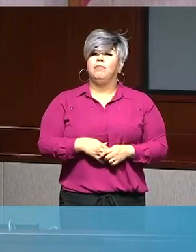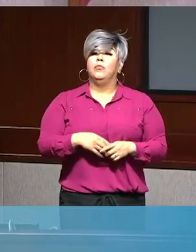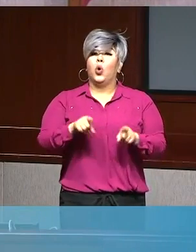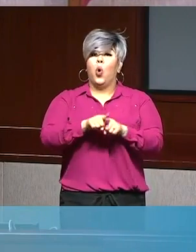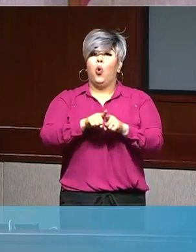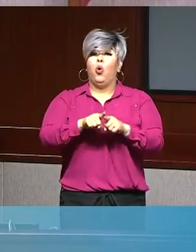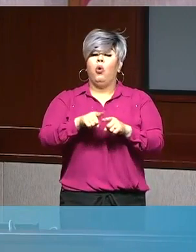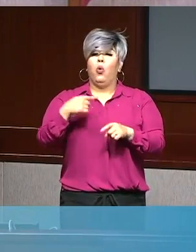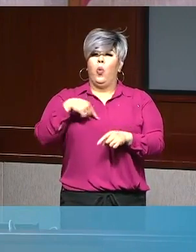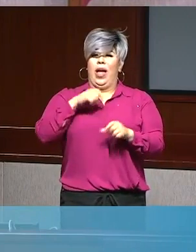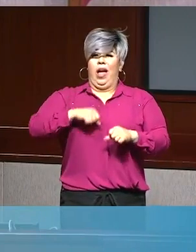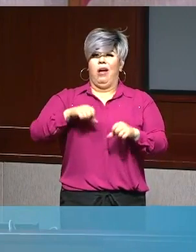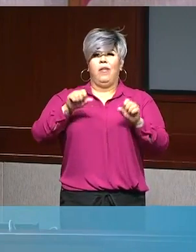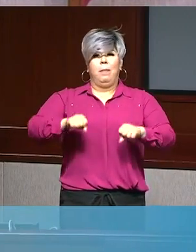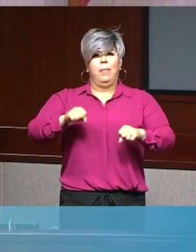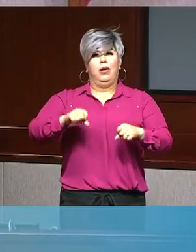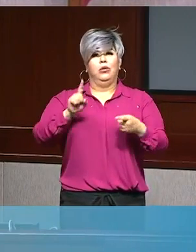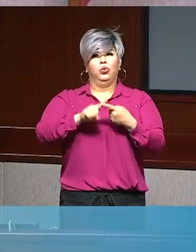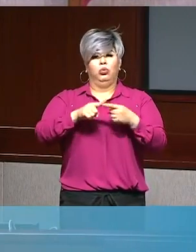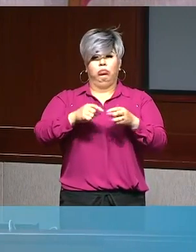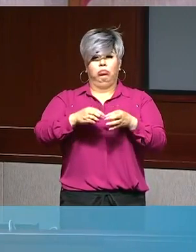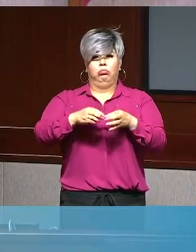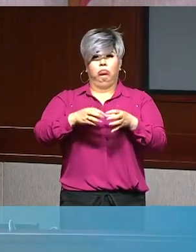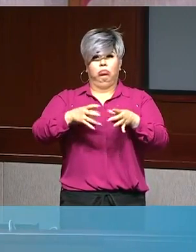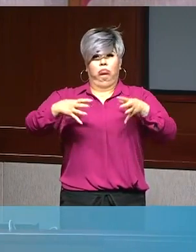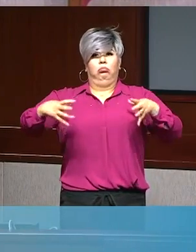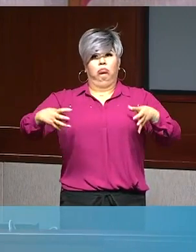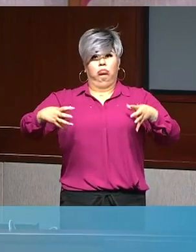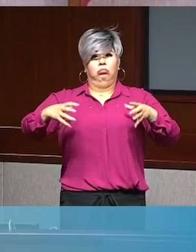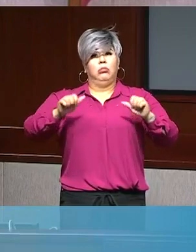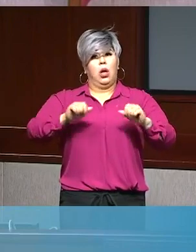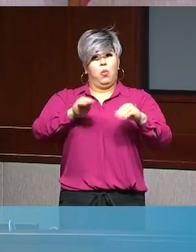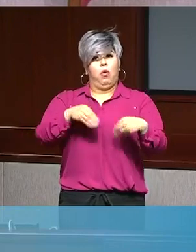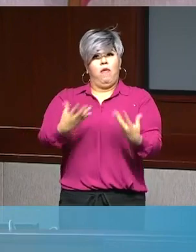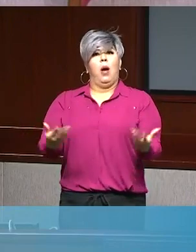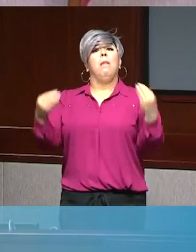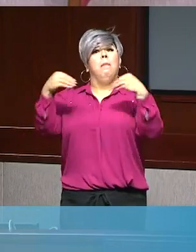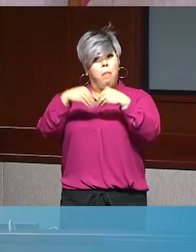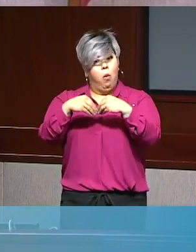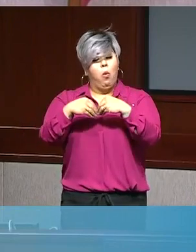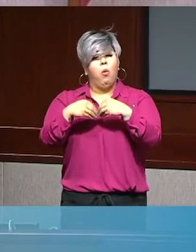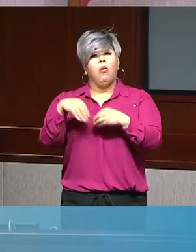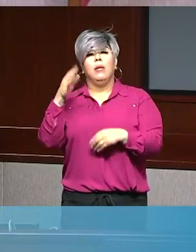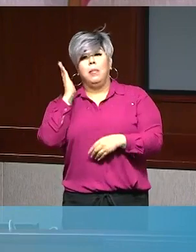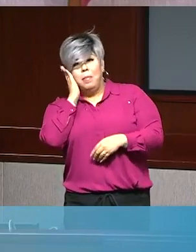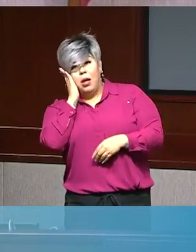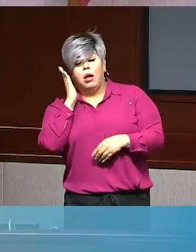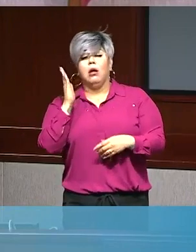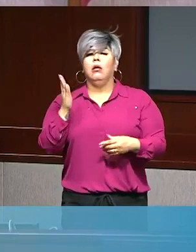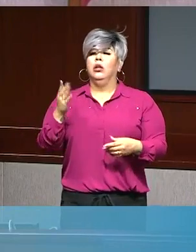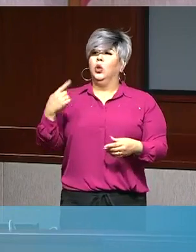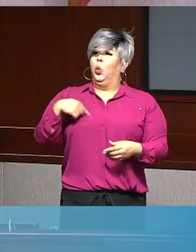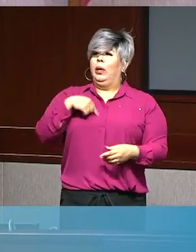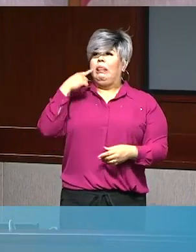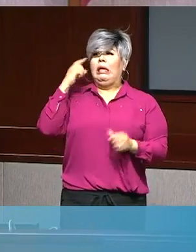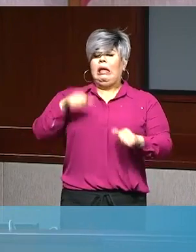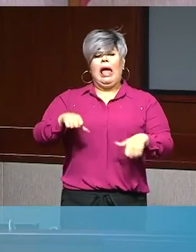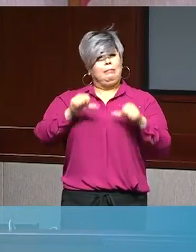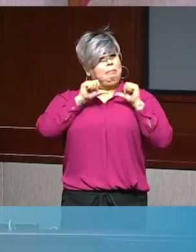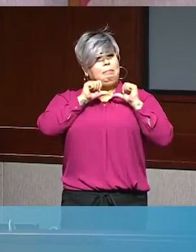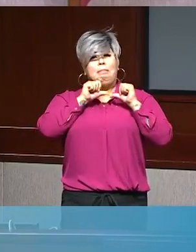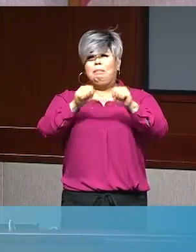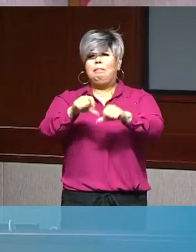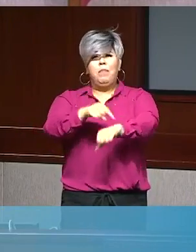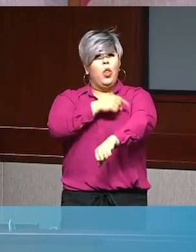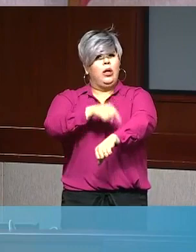capabilities that the hospitals have pulled together, we believe we can provide the care needed for a long period of time, and in